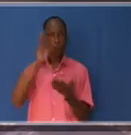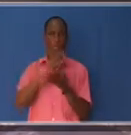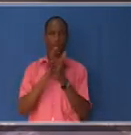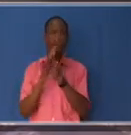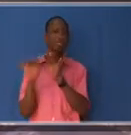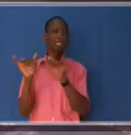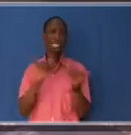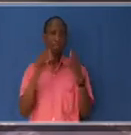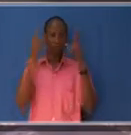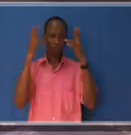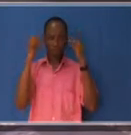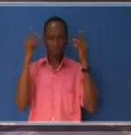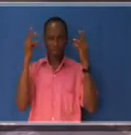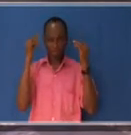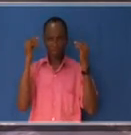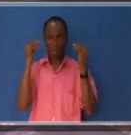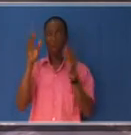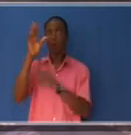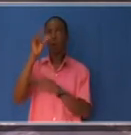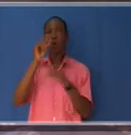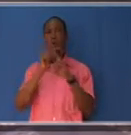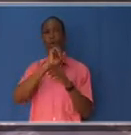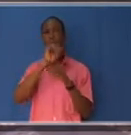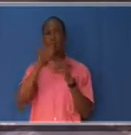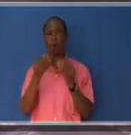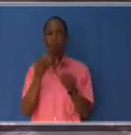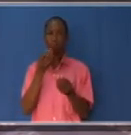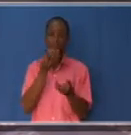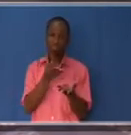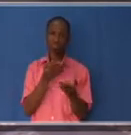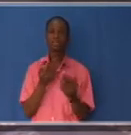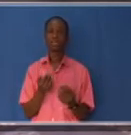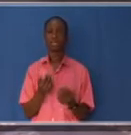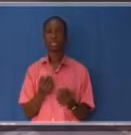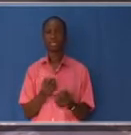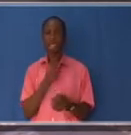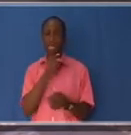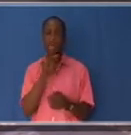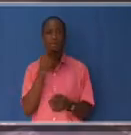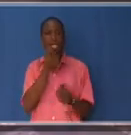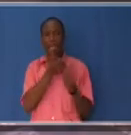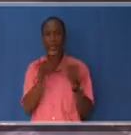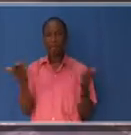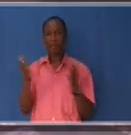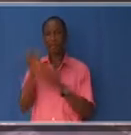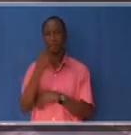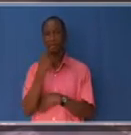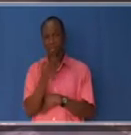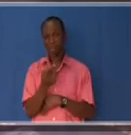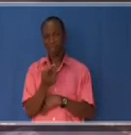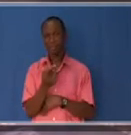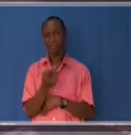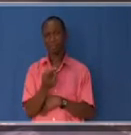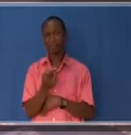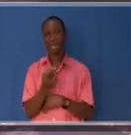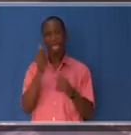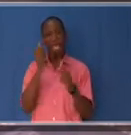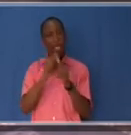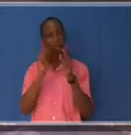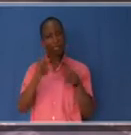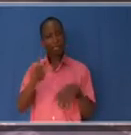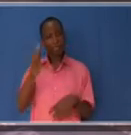or bashaning in our actual. The babas will be at our orientation some more. Sa or deaf for tissue Moses, you know, a